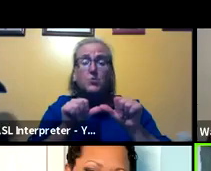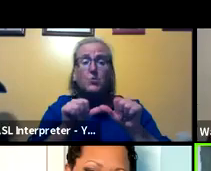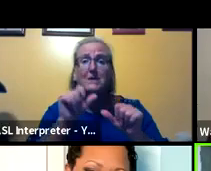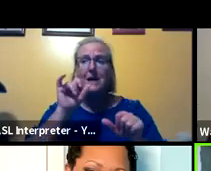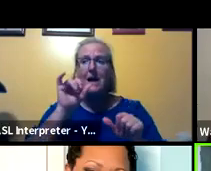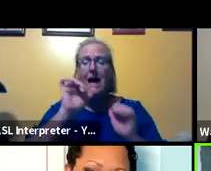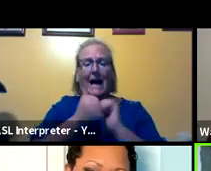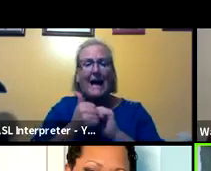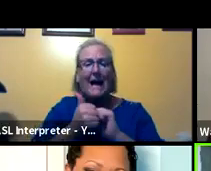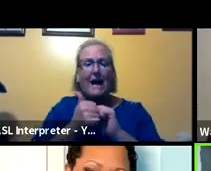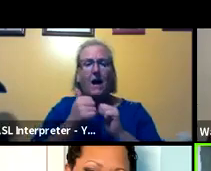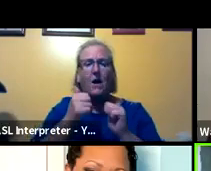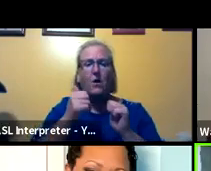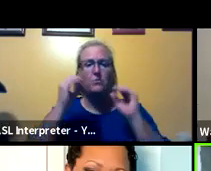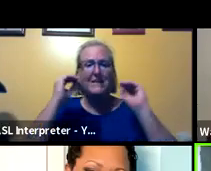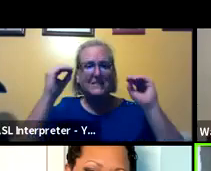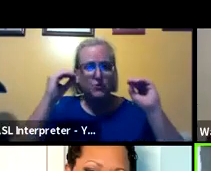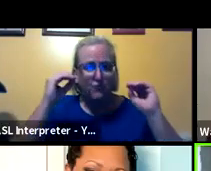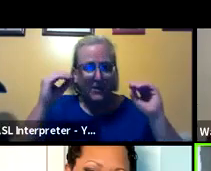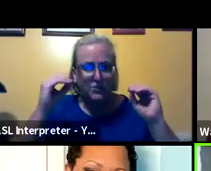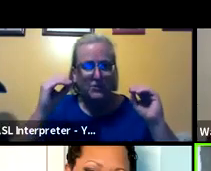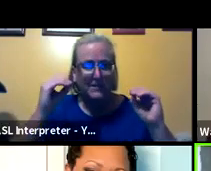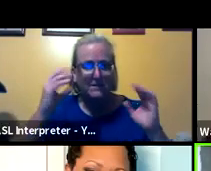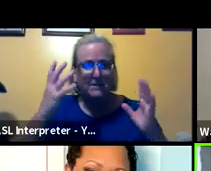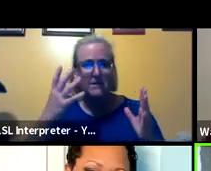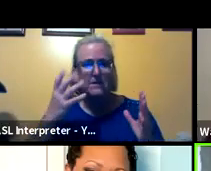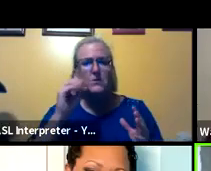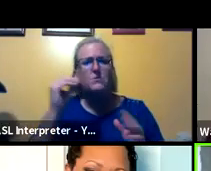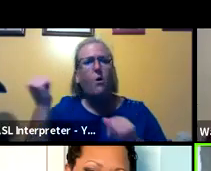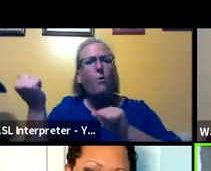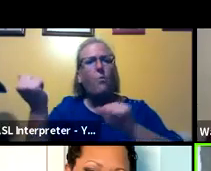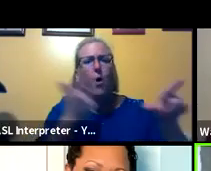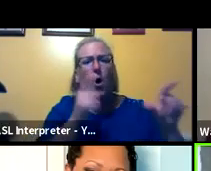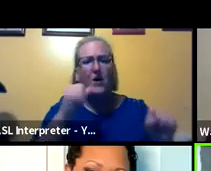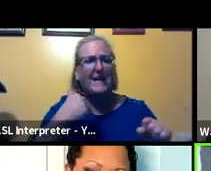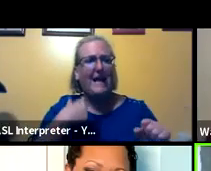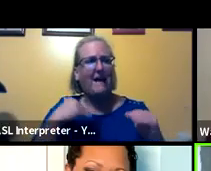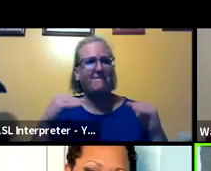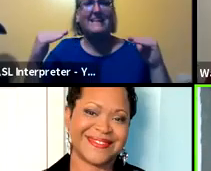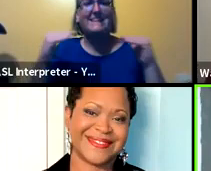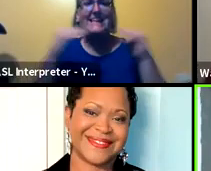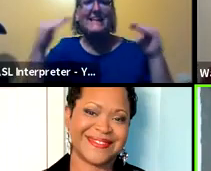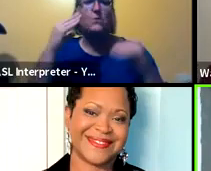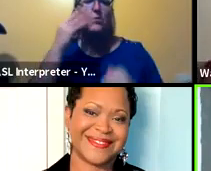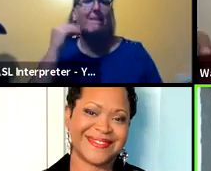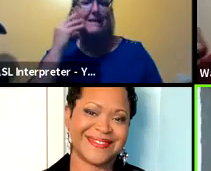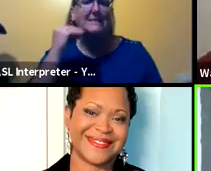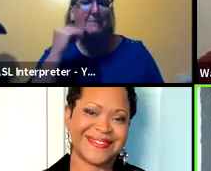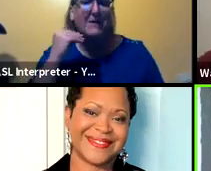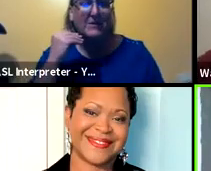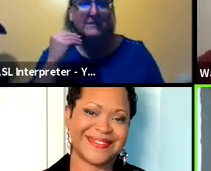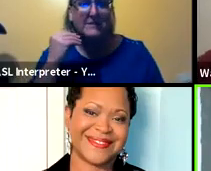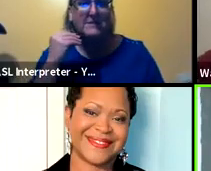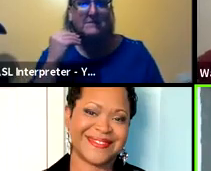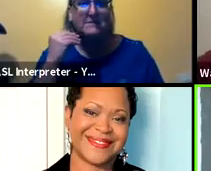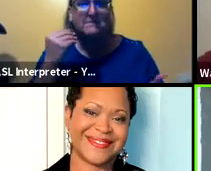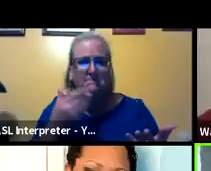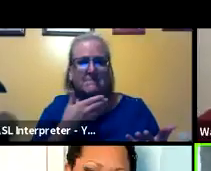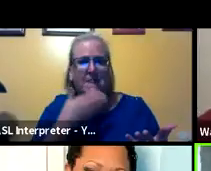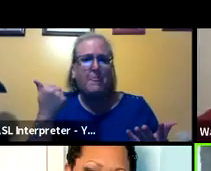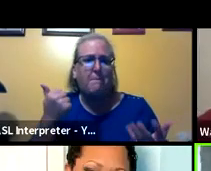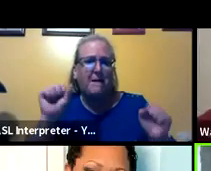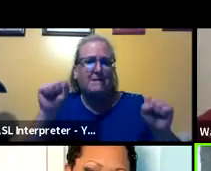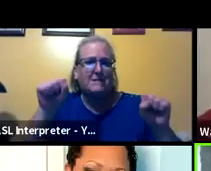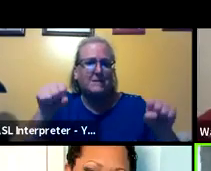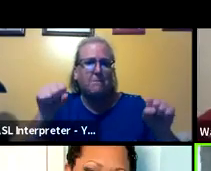so that everyone can have a equal experience and as best you can, given